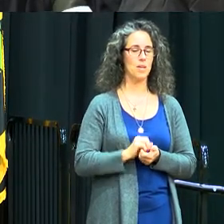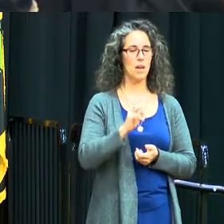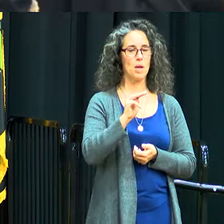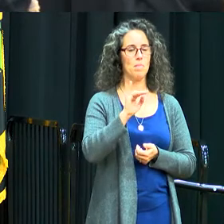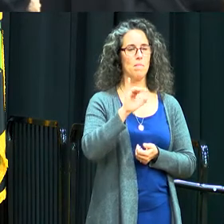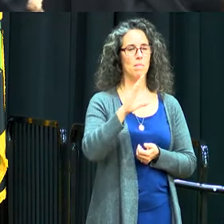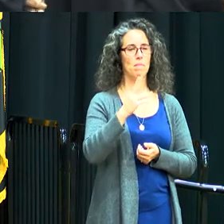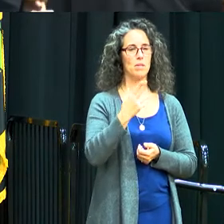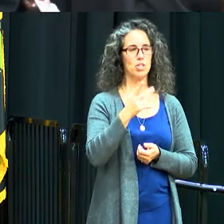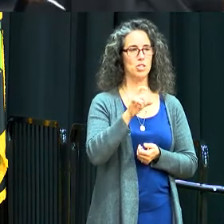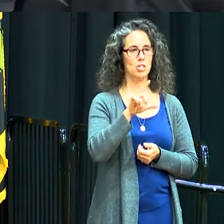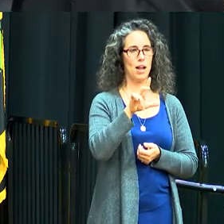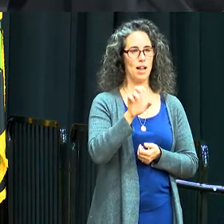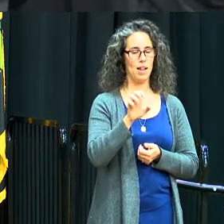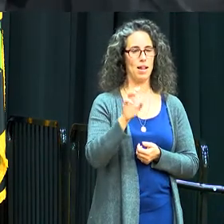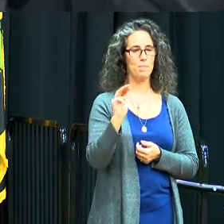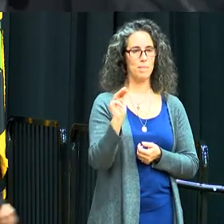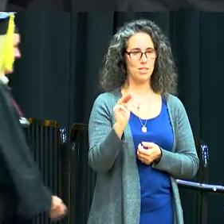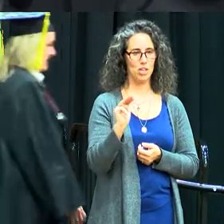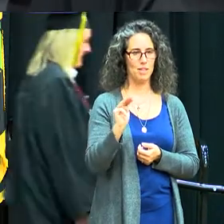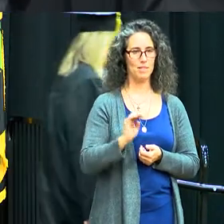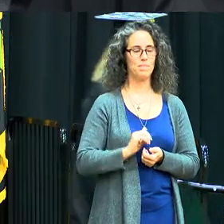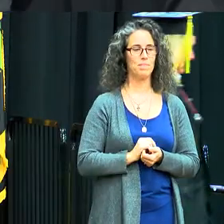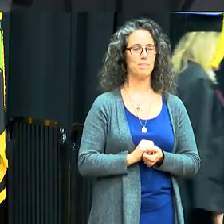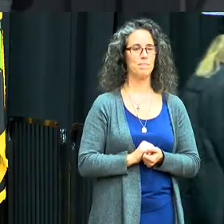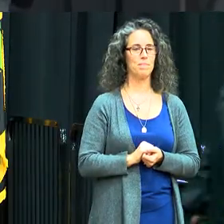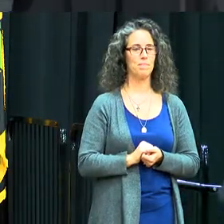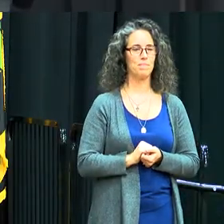Michelle Aileen Midget.